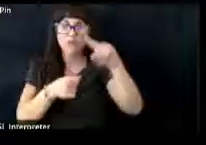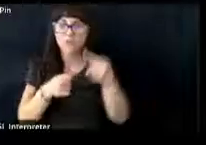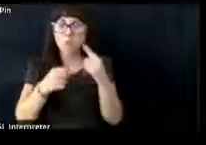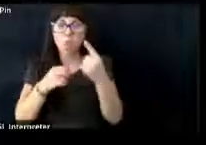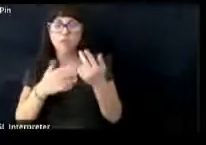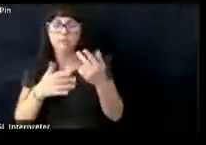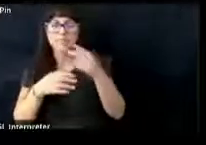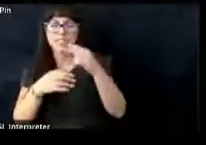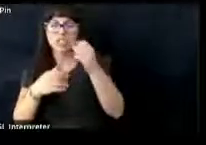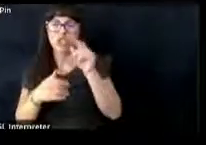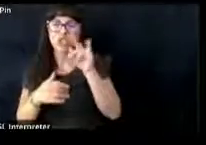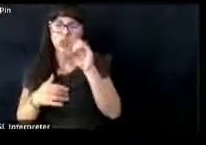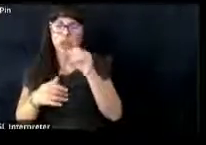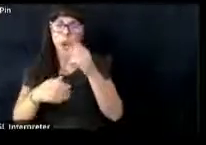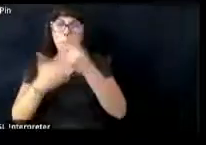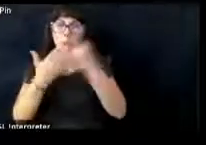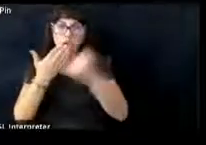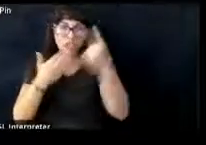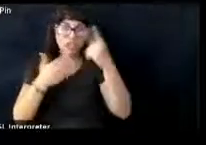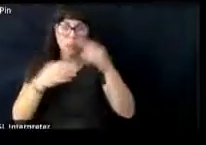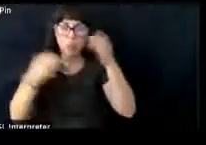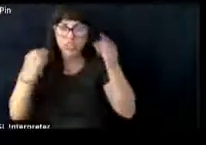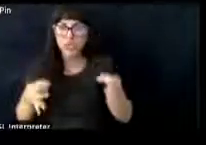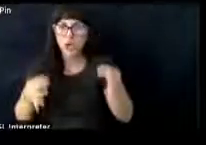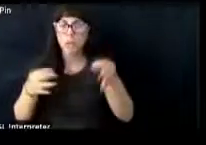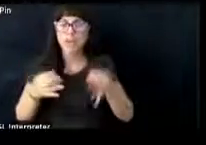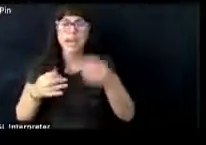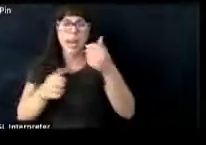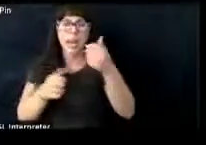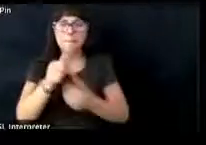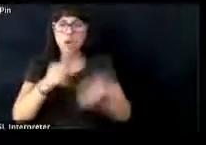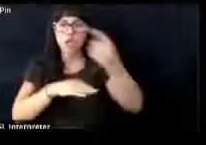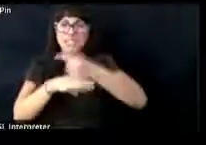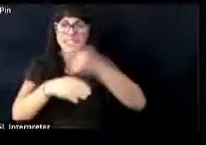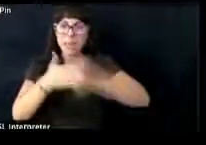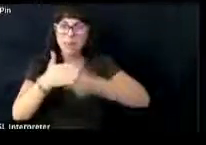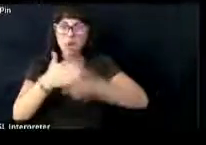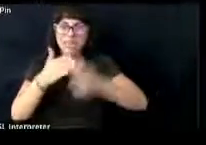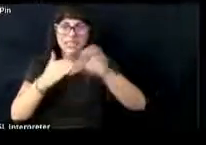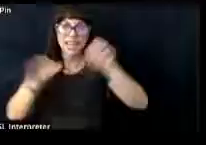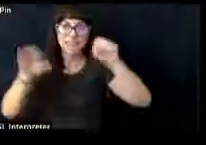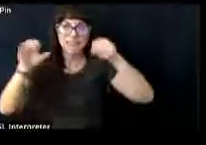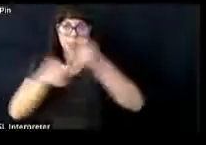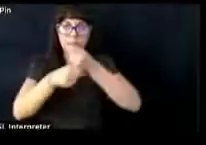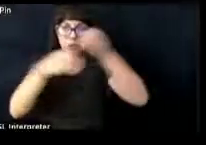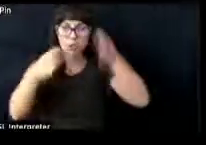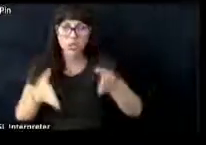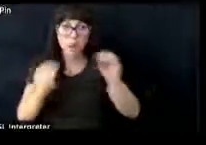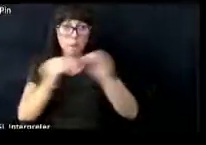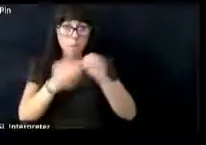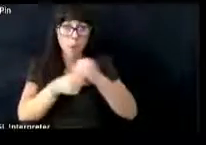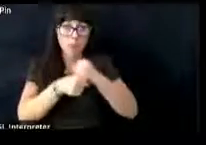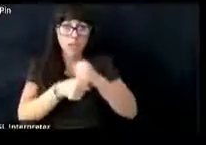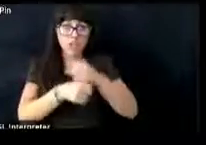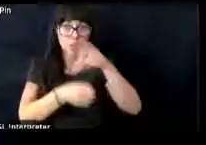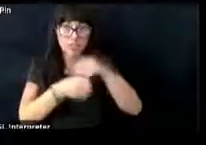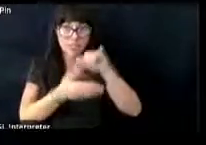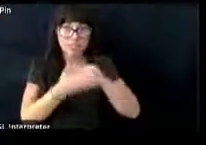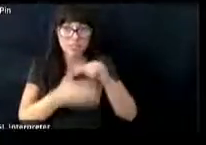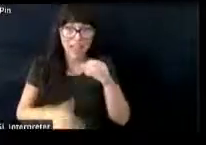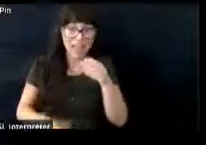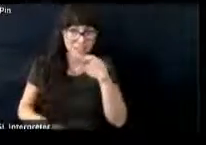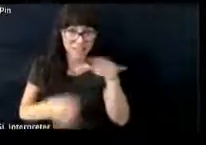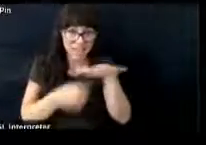and driving distances for crew members. So more filming is done inside that 30-mile radius, partly because of both